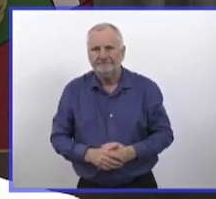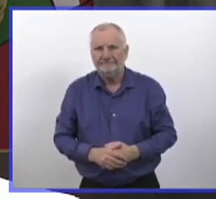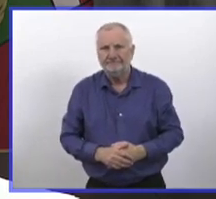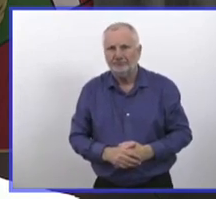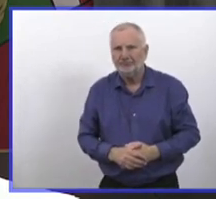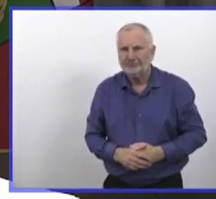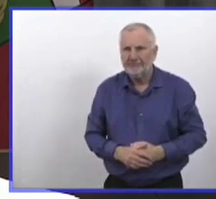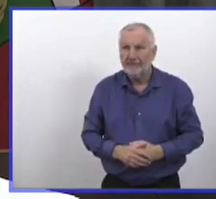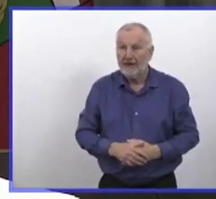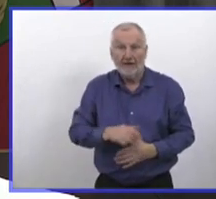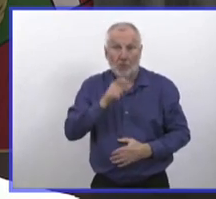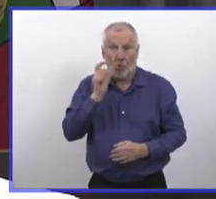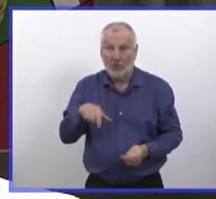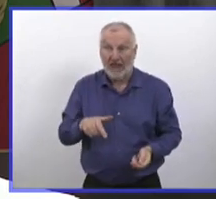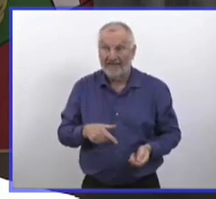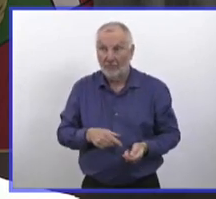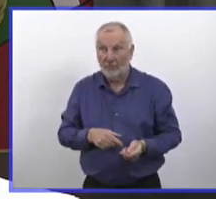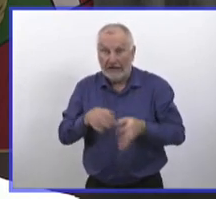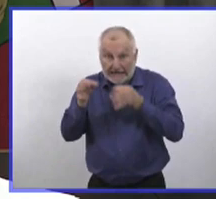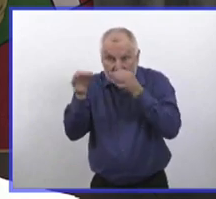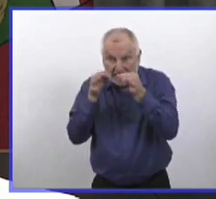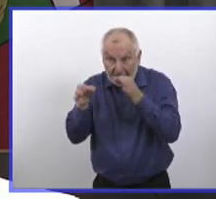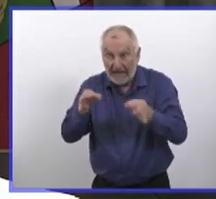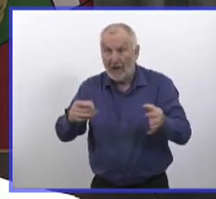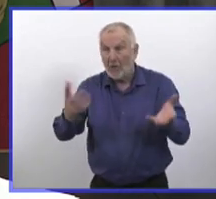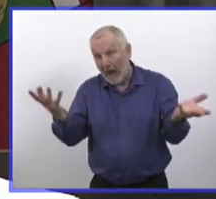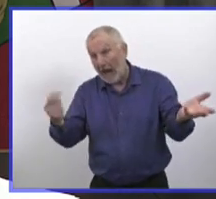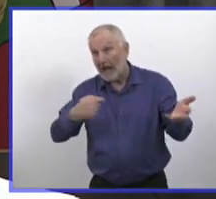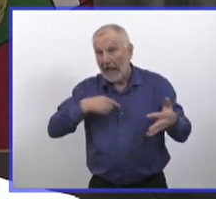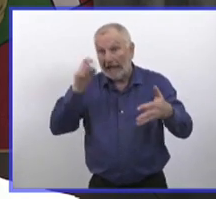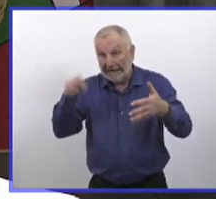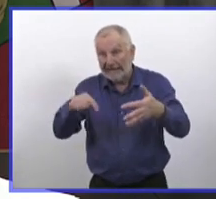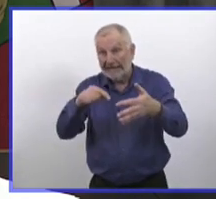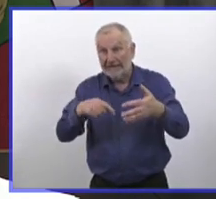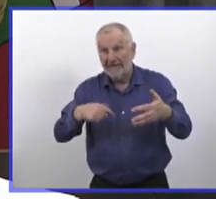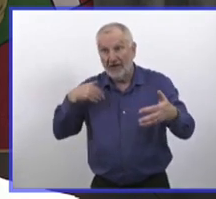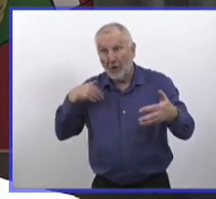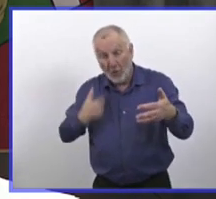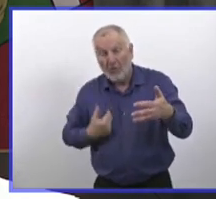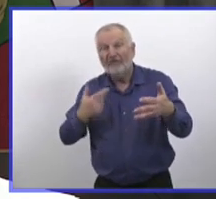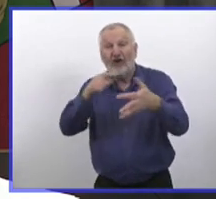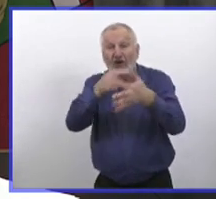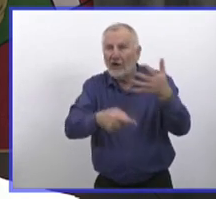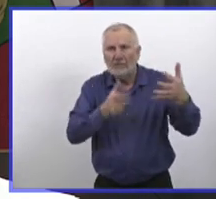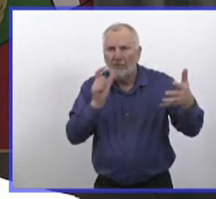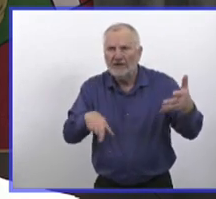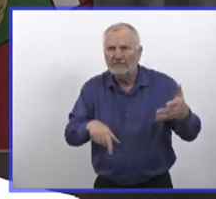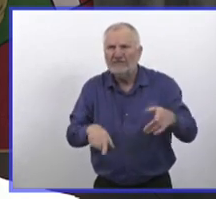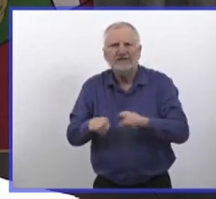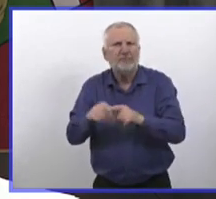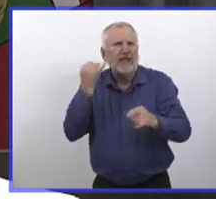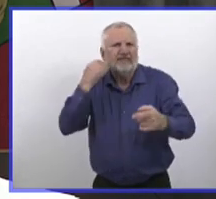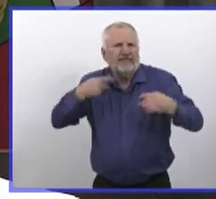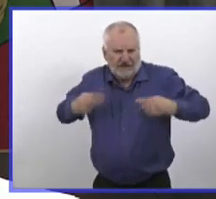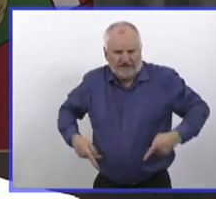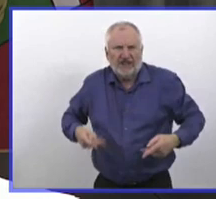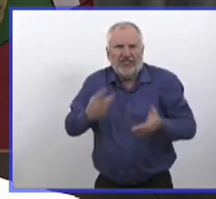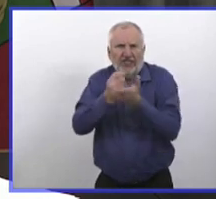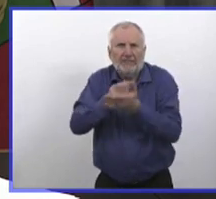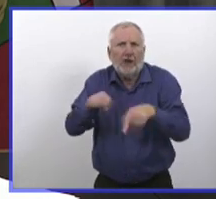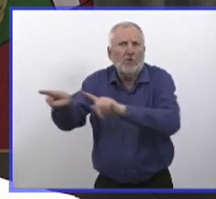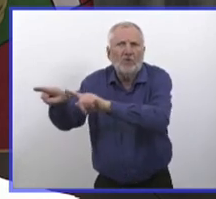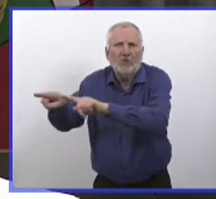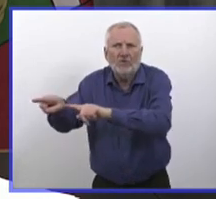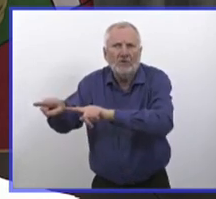why they would need to be seen by a physiotherapist, for example. We really do